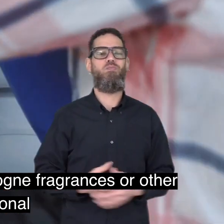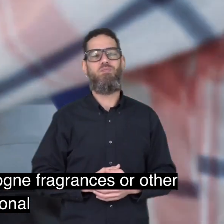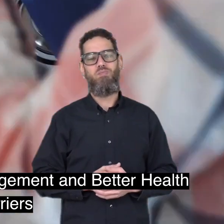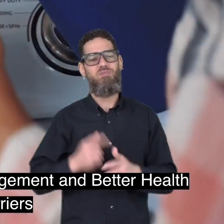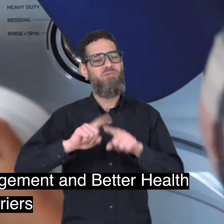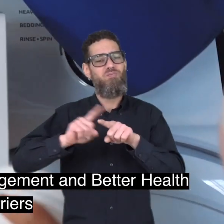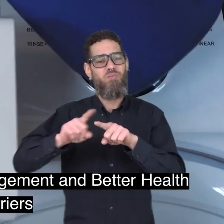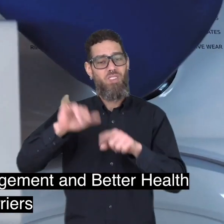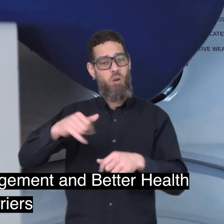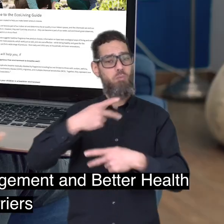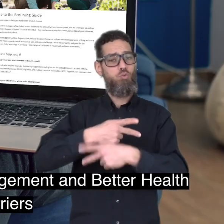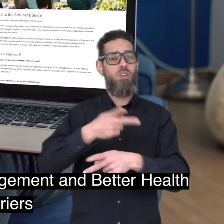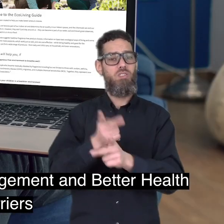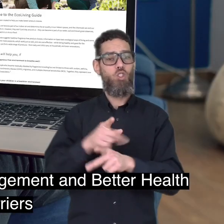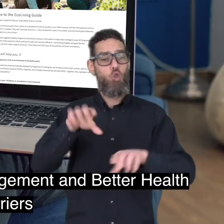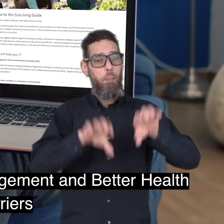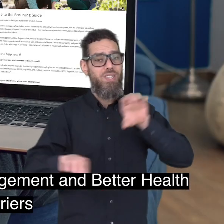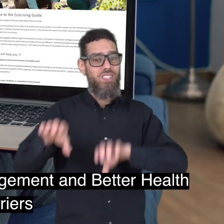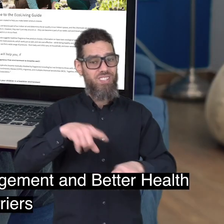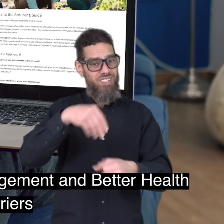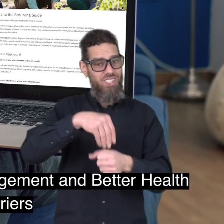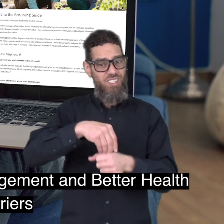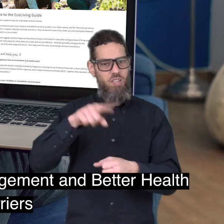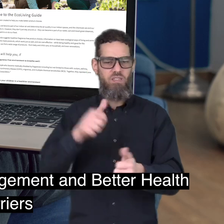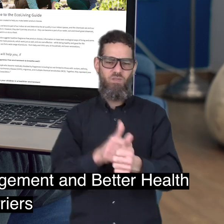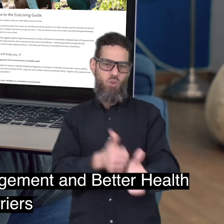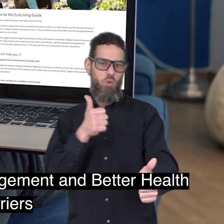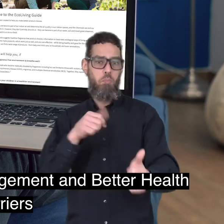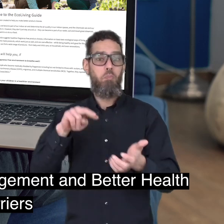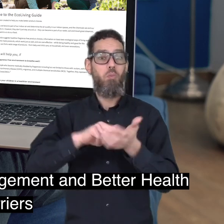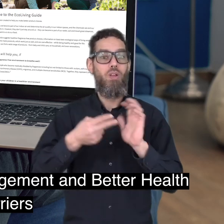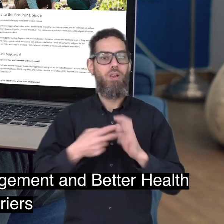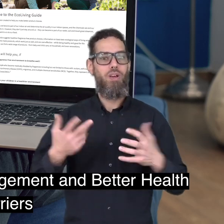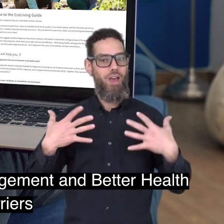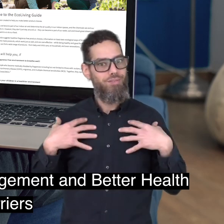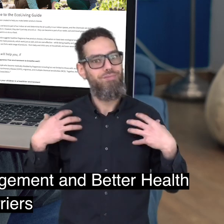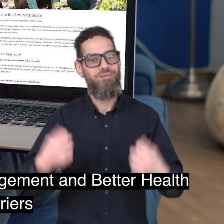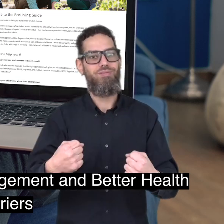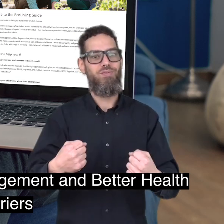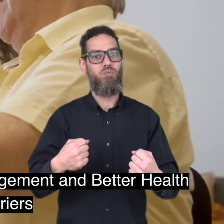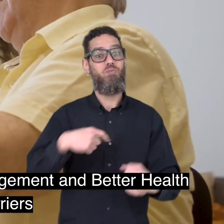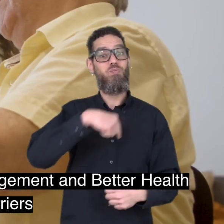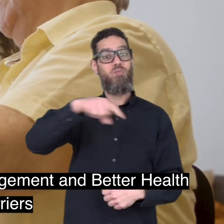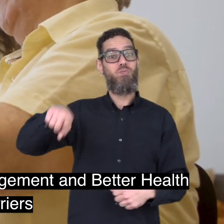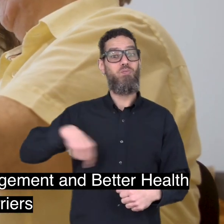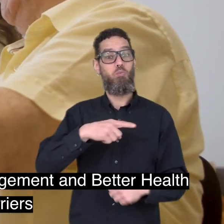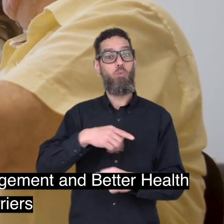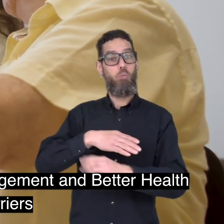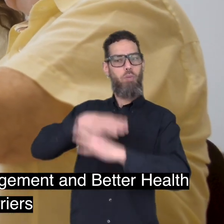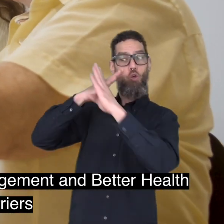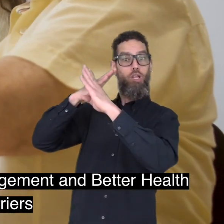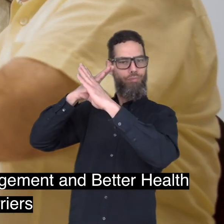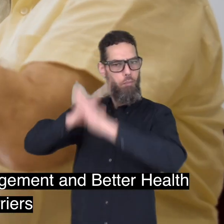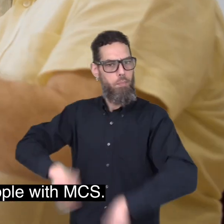personal use? Avoidance of these toxic products is key to good management and better health outcomes. Together we